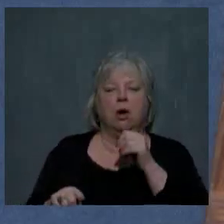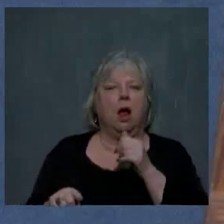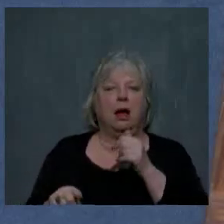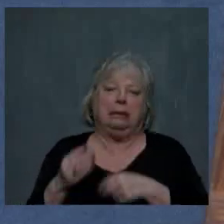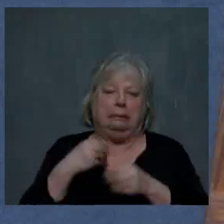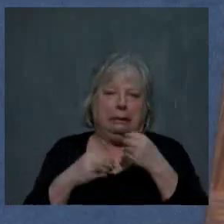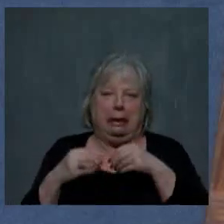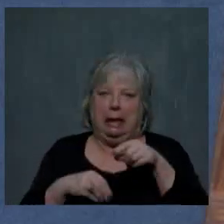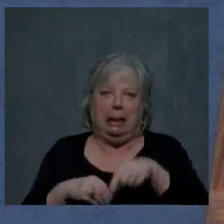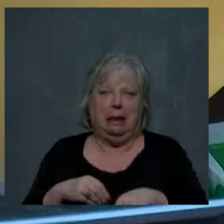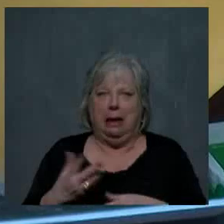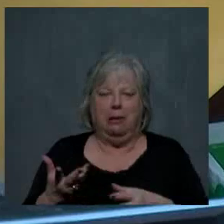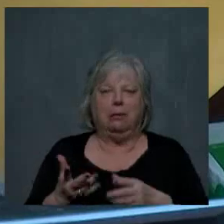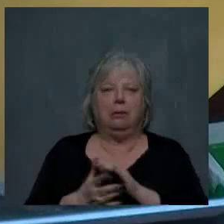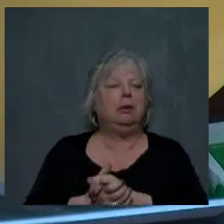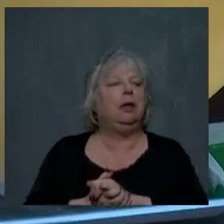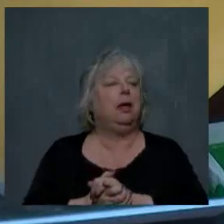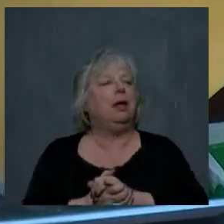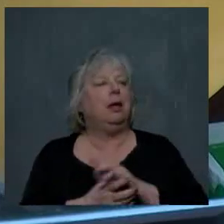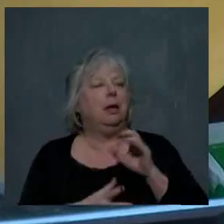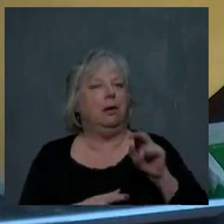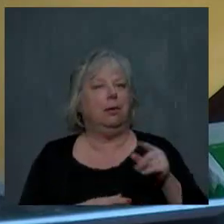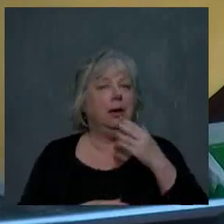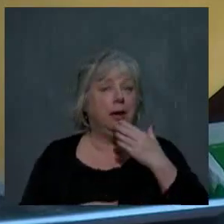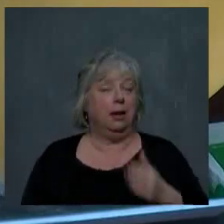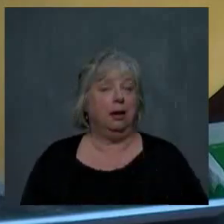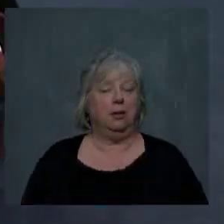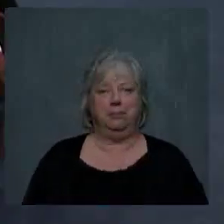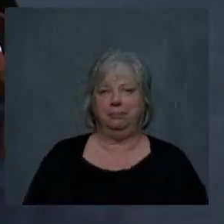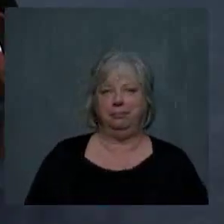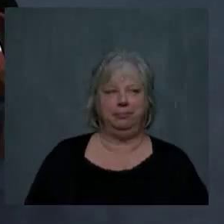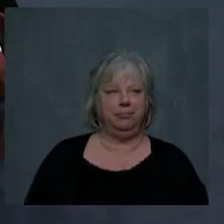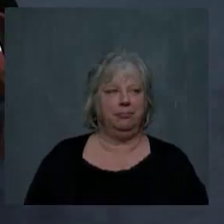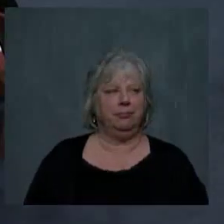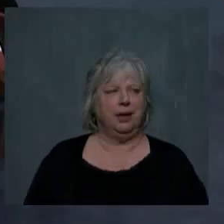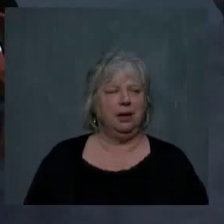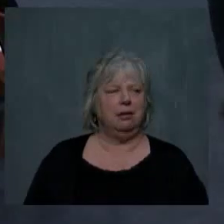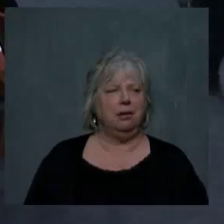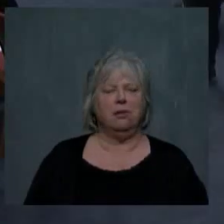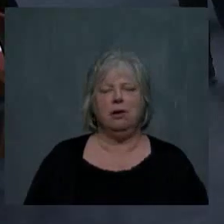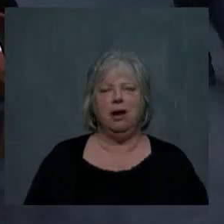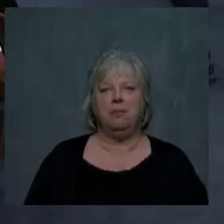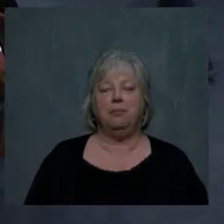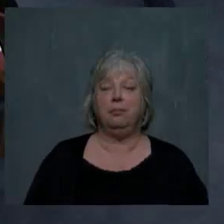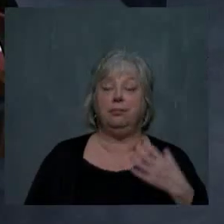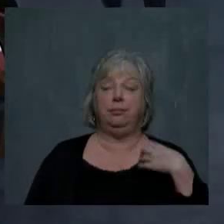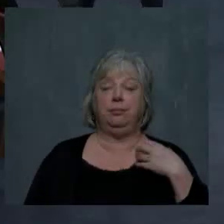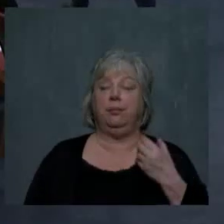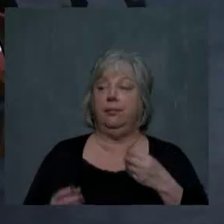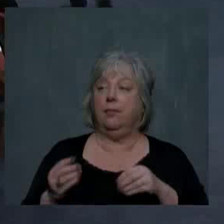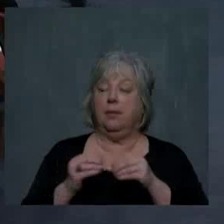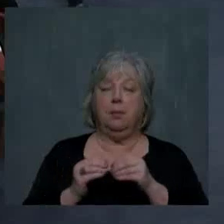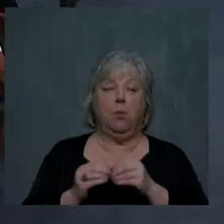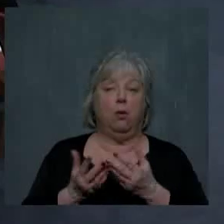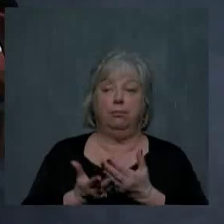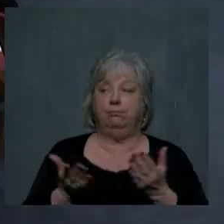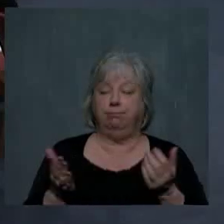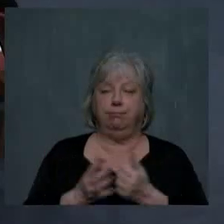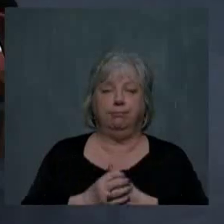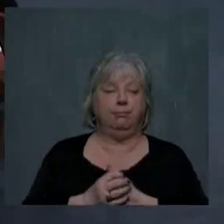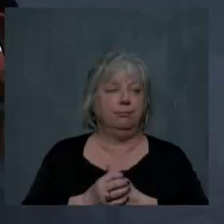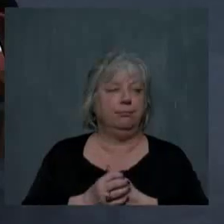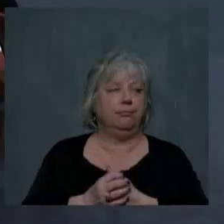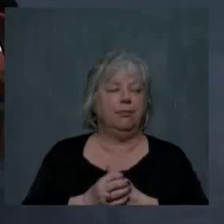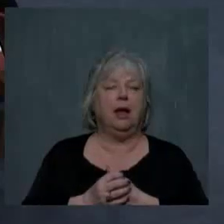for their order to be picked up. Okay. Okay. Thank you. Any other commissioners?